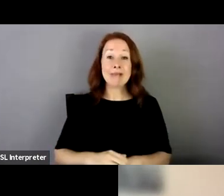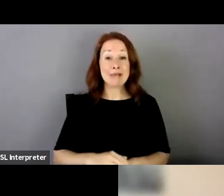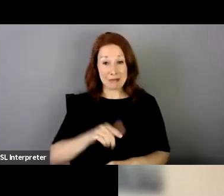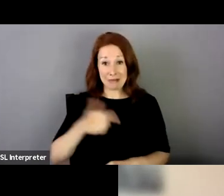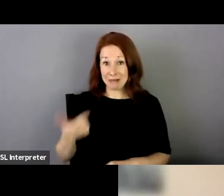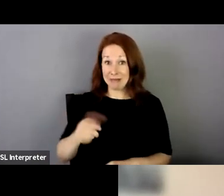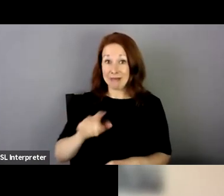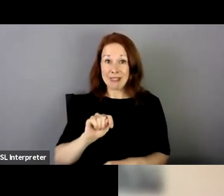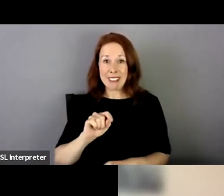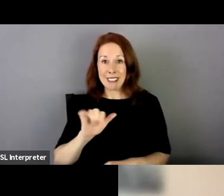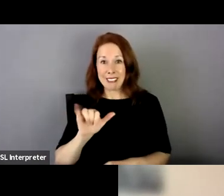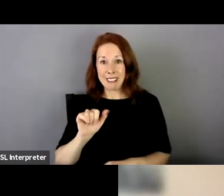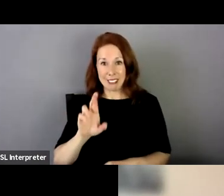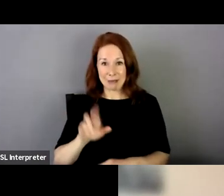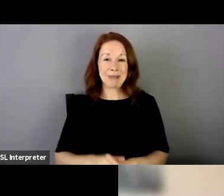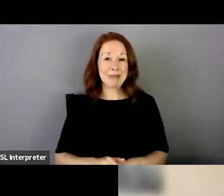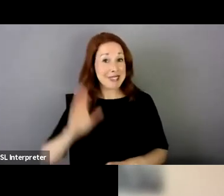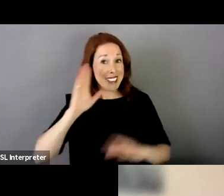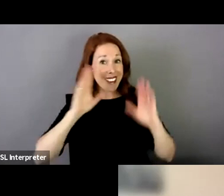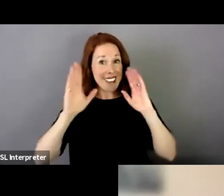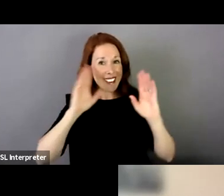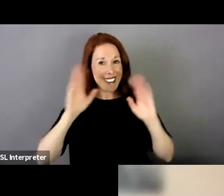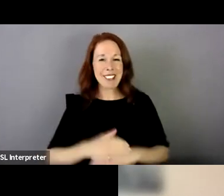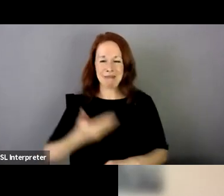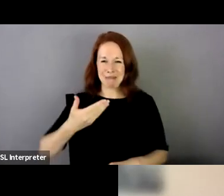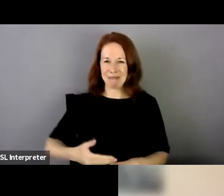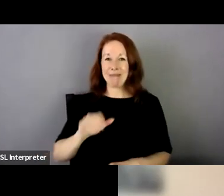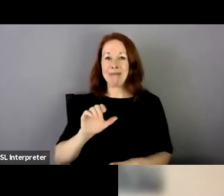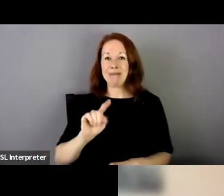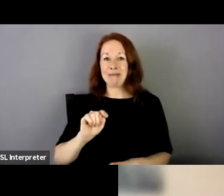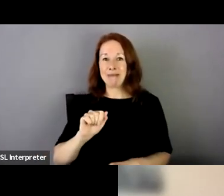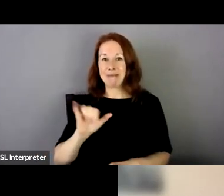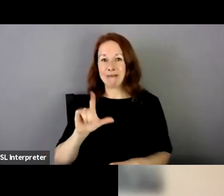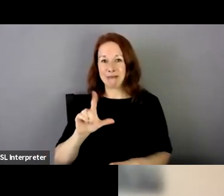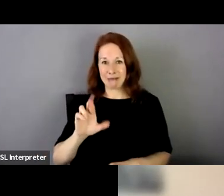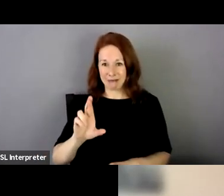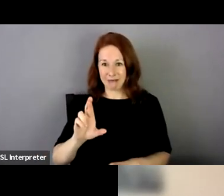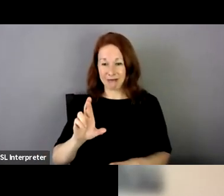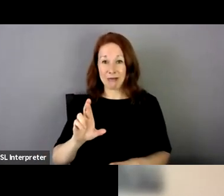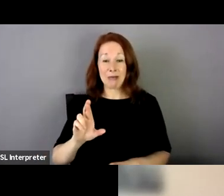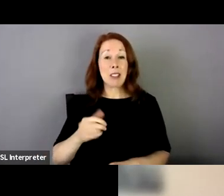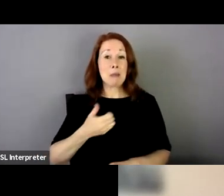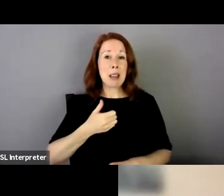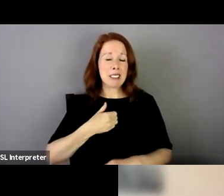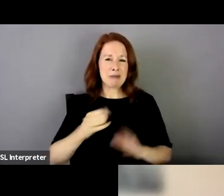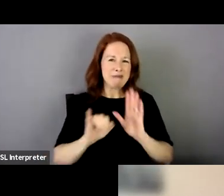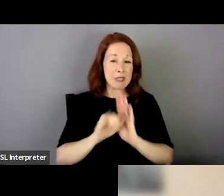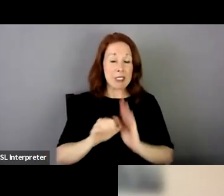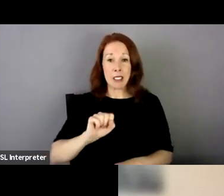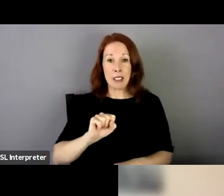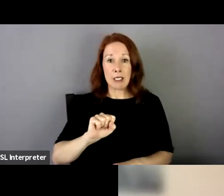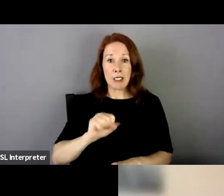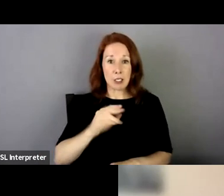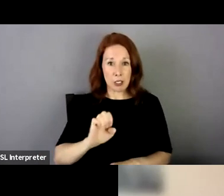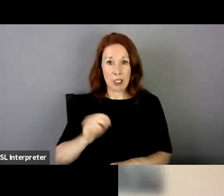Thanks, Kim. Hello, everyone. My name is Taylor. I use the pronouns she and